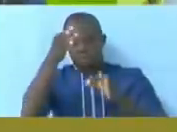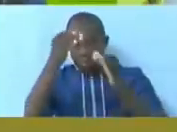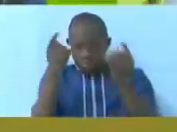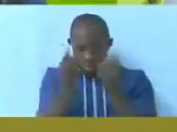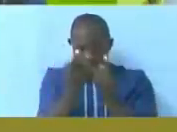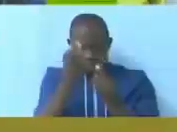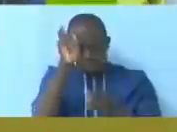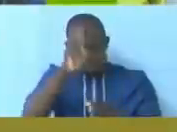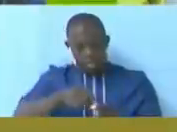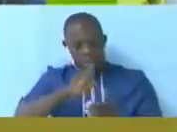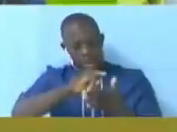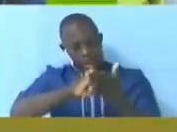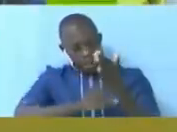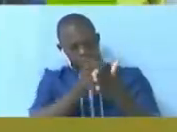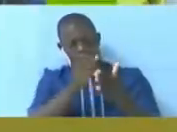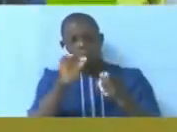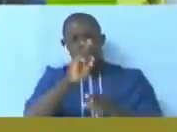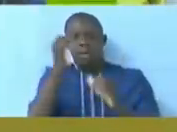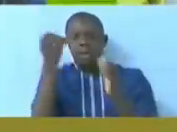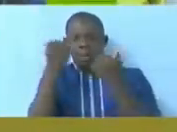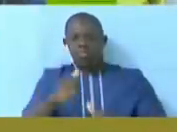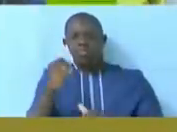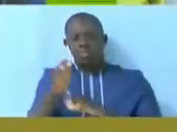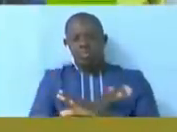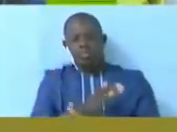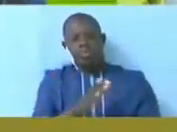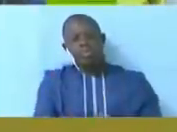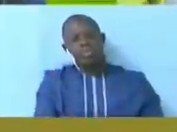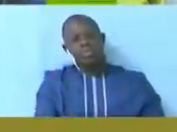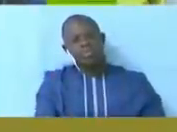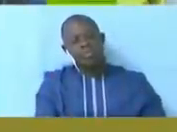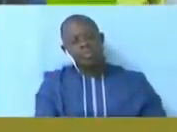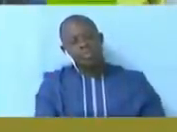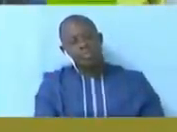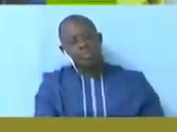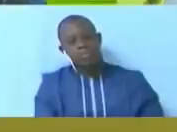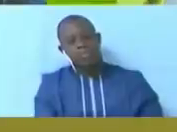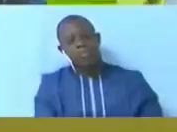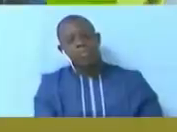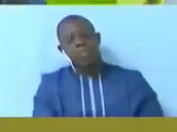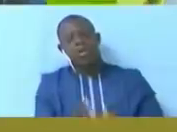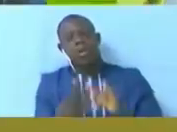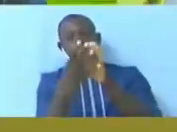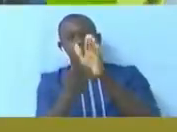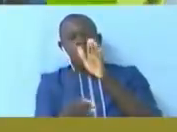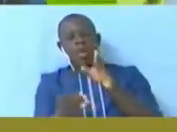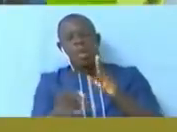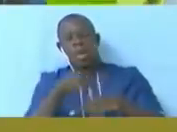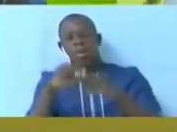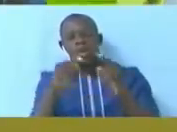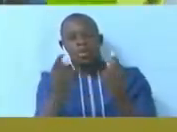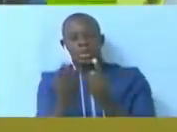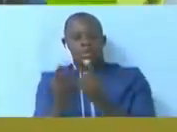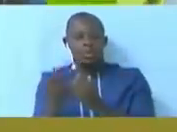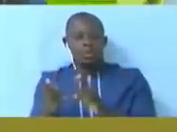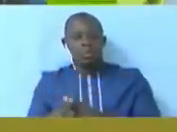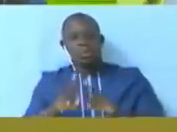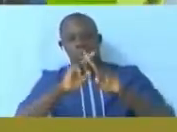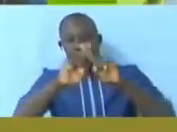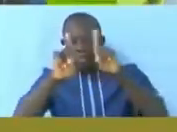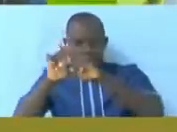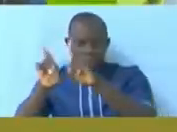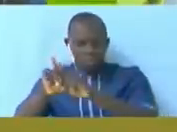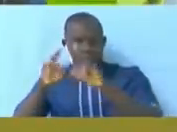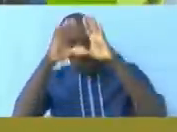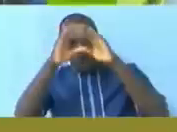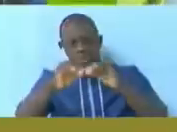be investigated. And Ngai Jandi Jefanonko Koning and Yana Kiskisilale. Copied the entire establishment, that is the all the permanent